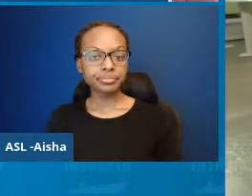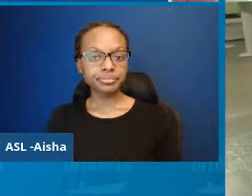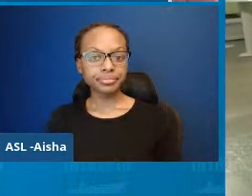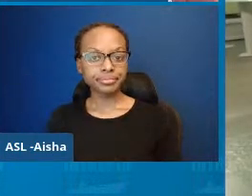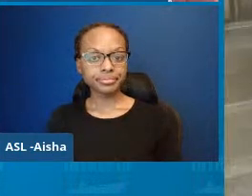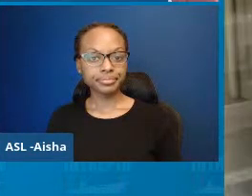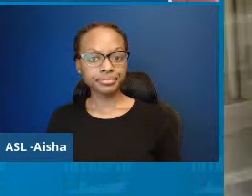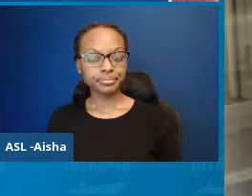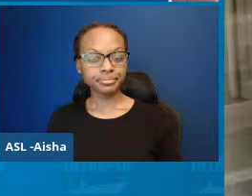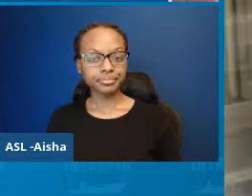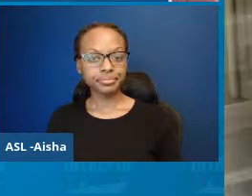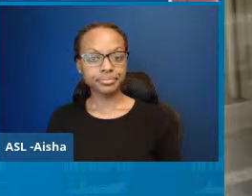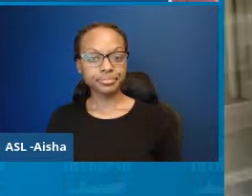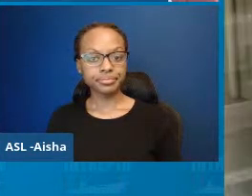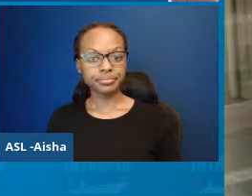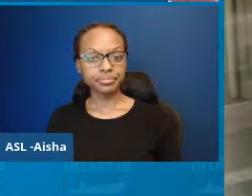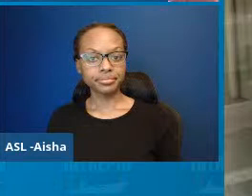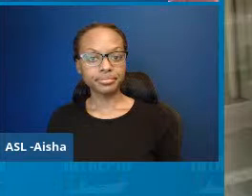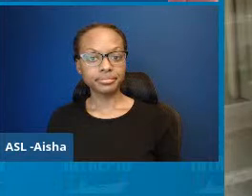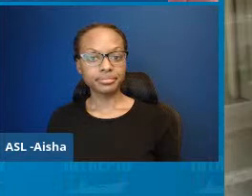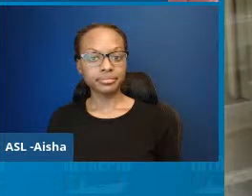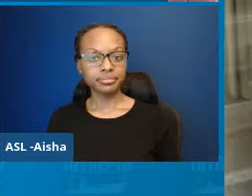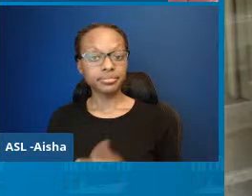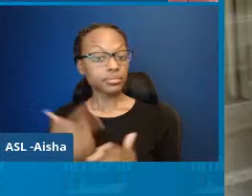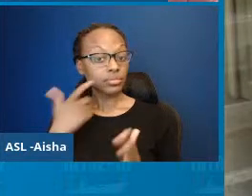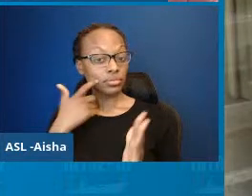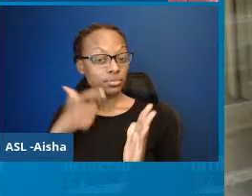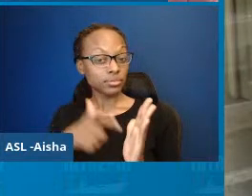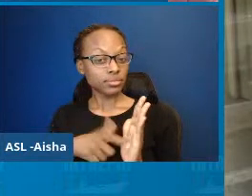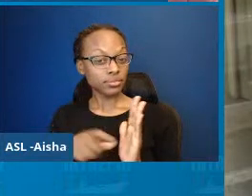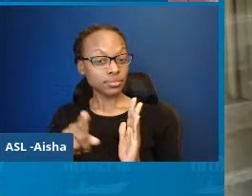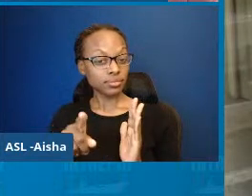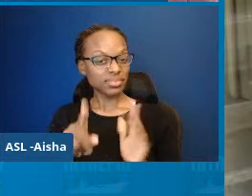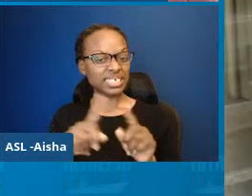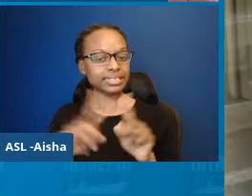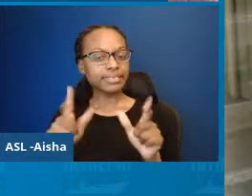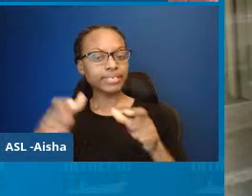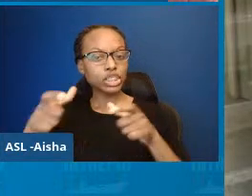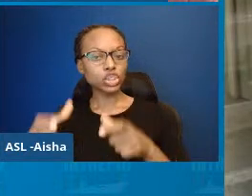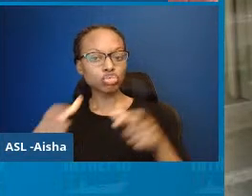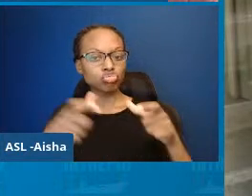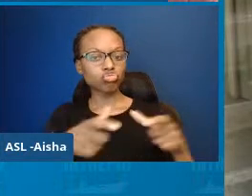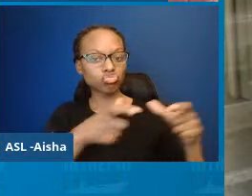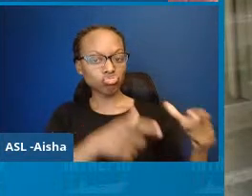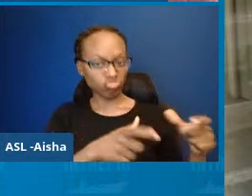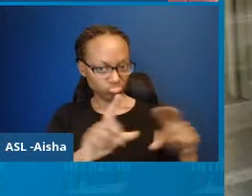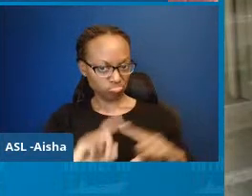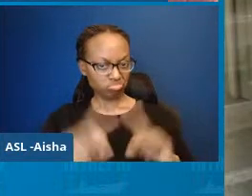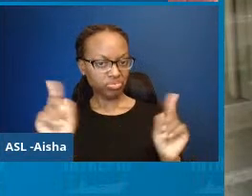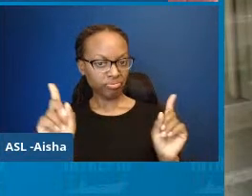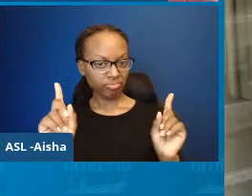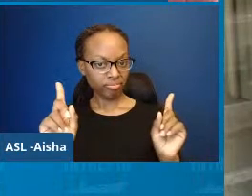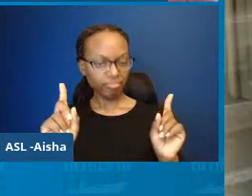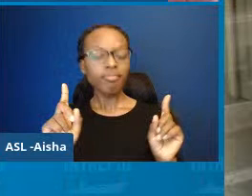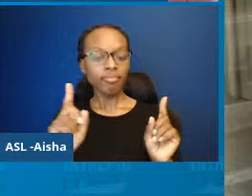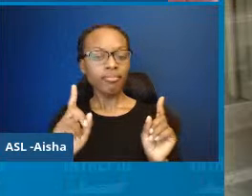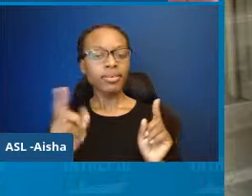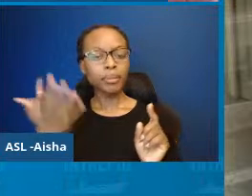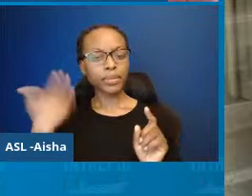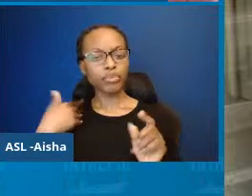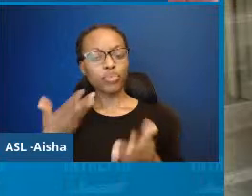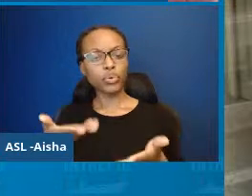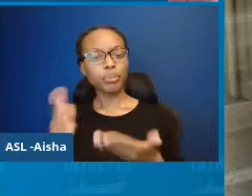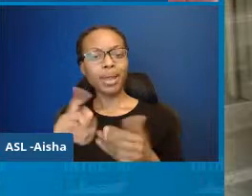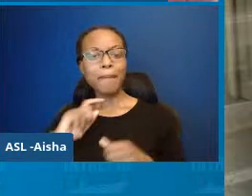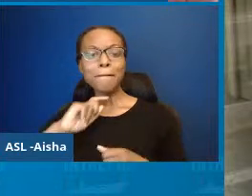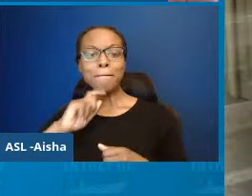see here, there's some different dishware. We talked about metal trays. Well,